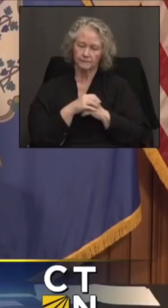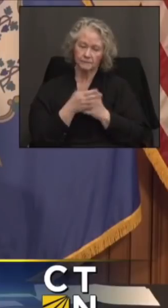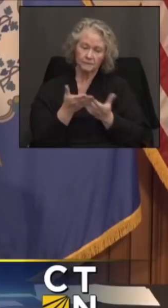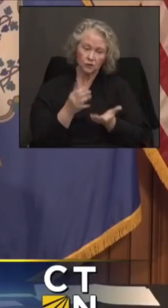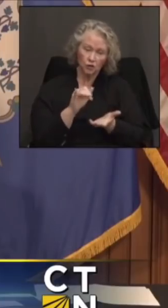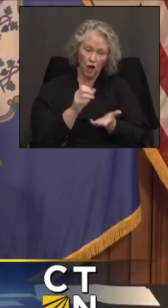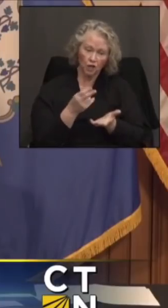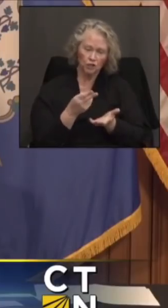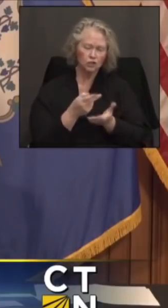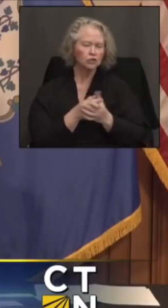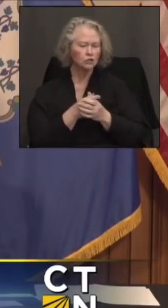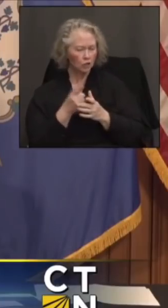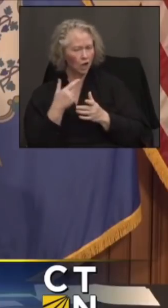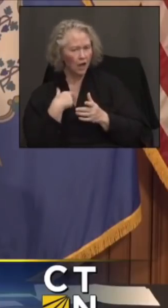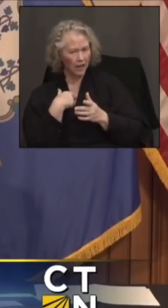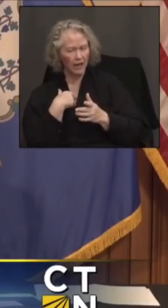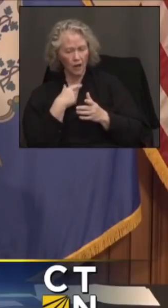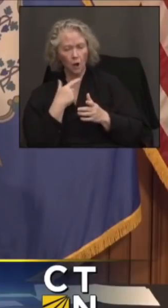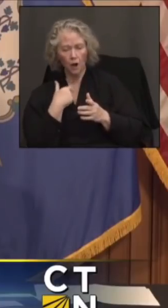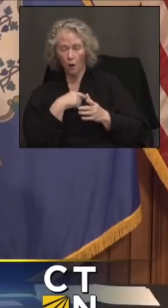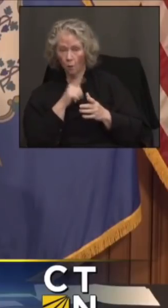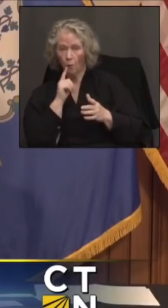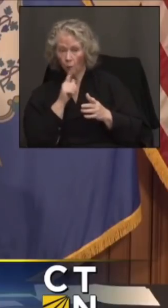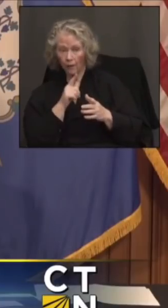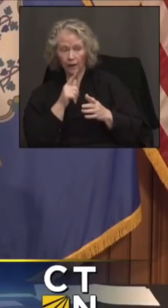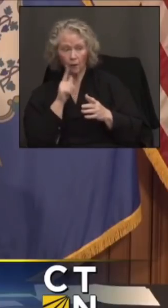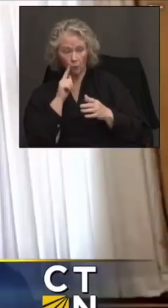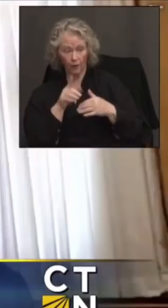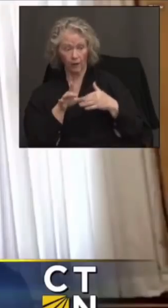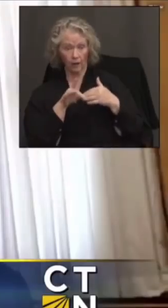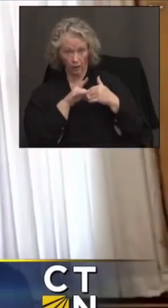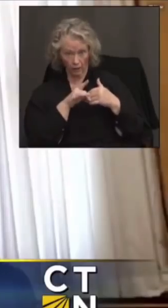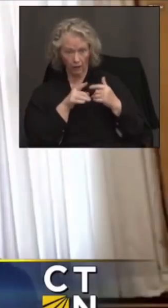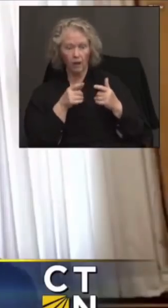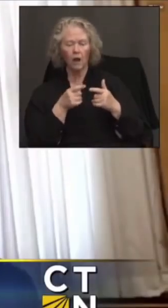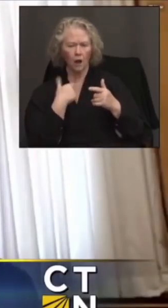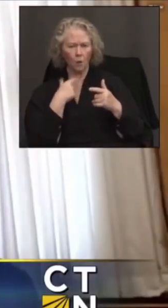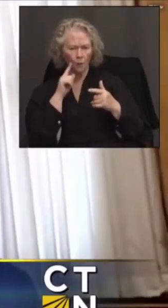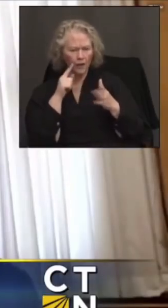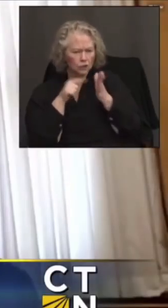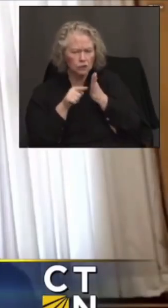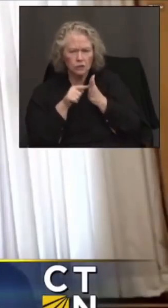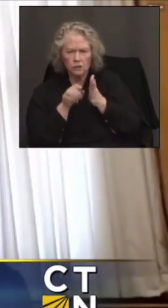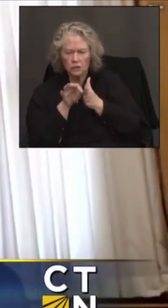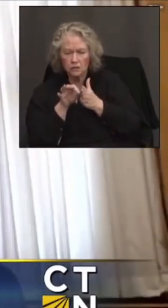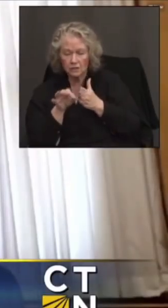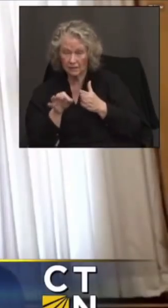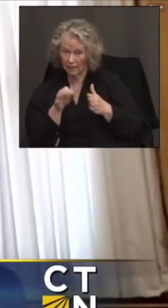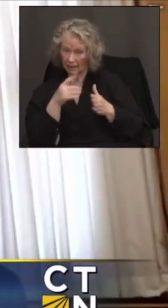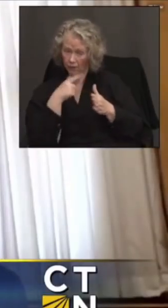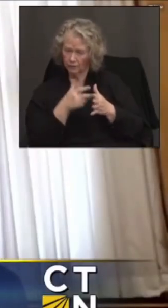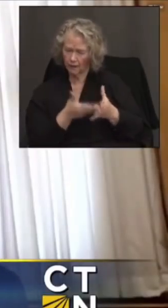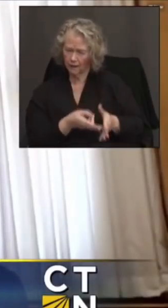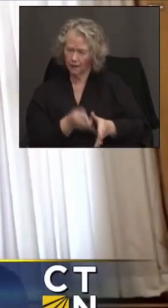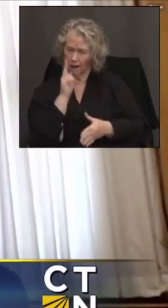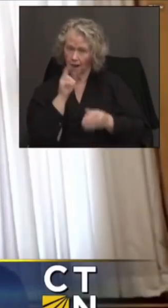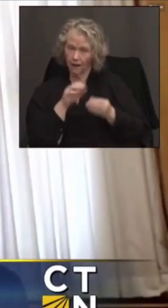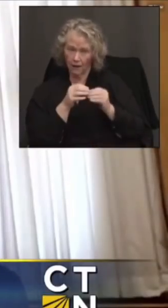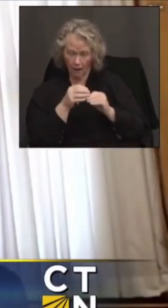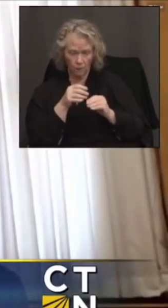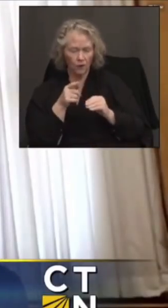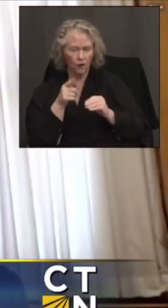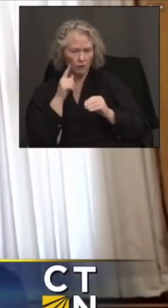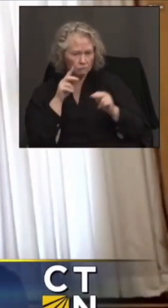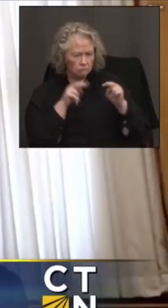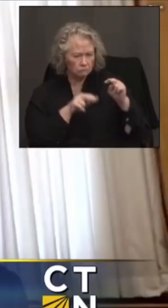Josh? Well, as I mentioned earlier, we do contact tracing on every case. And so given the high number of cases we have in the Valley, there has been a